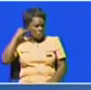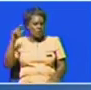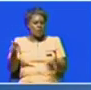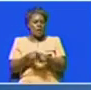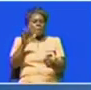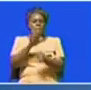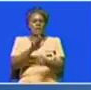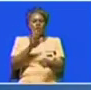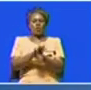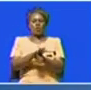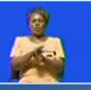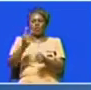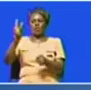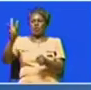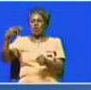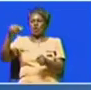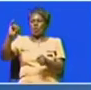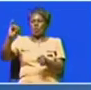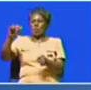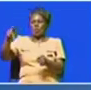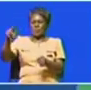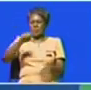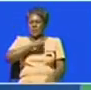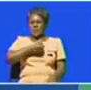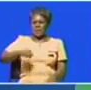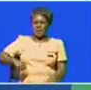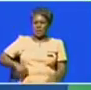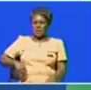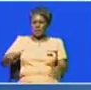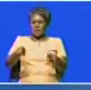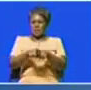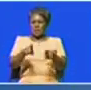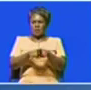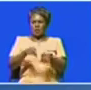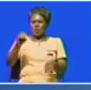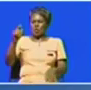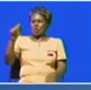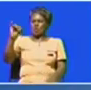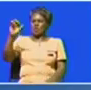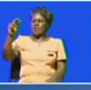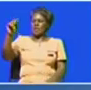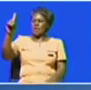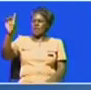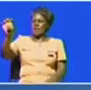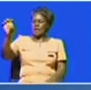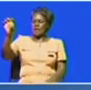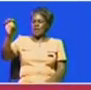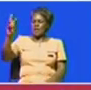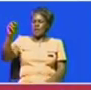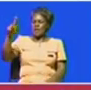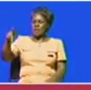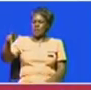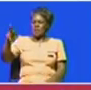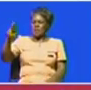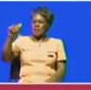Majority Chief Whip in the Senate. Thank you very much. Thank you. As well as Honorable Otiende Amolo, who's the MP for Rarieda and